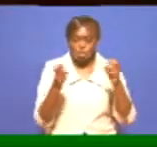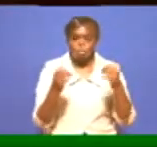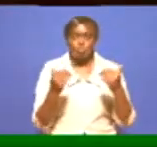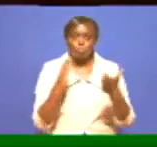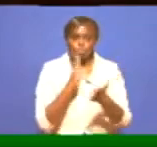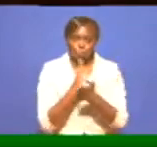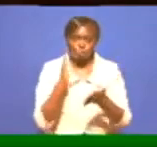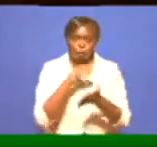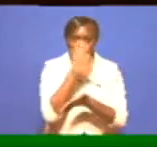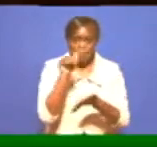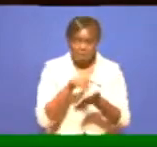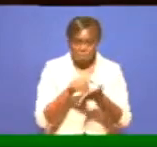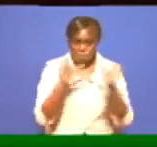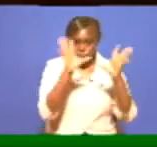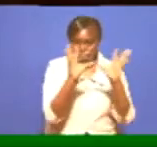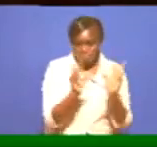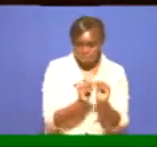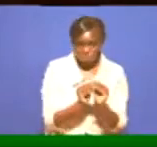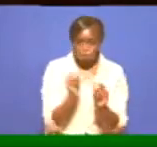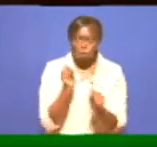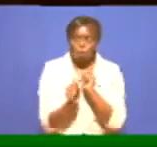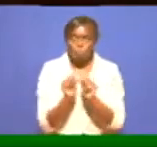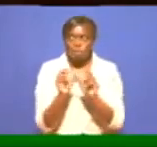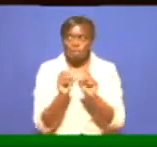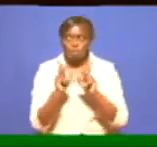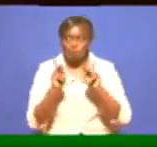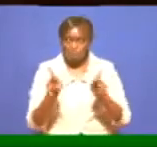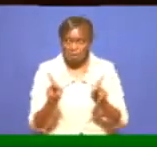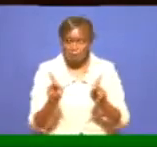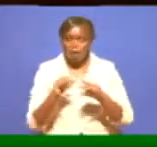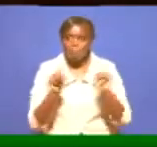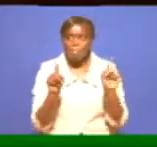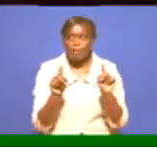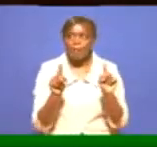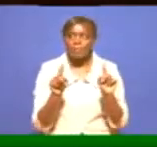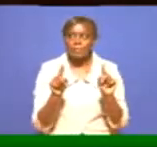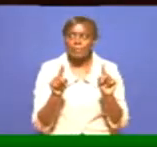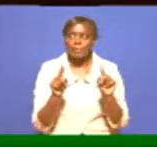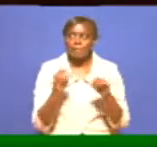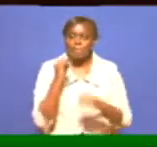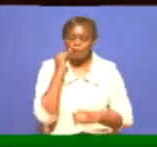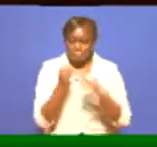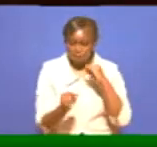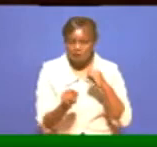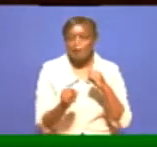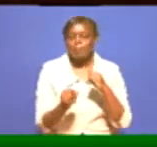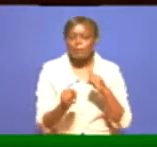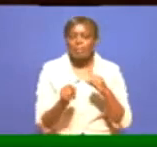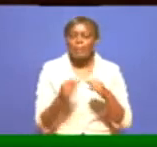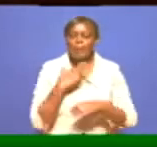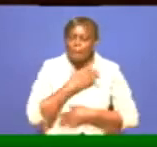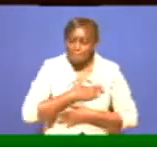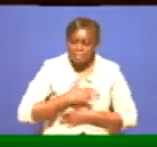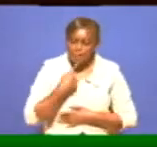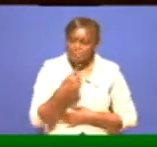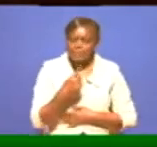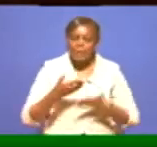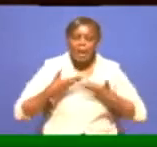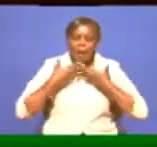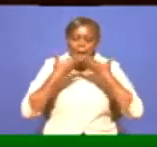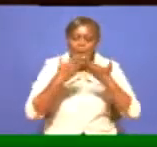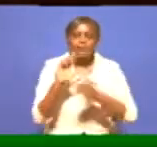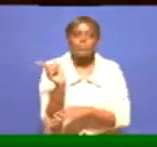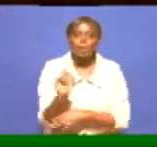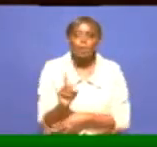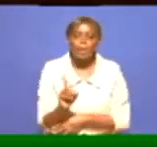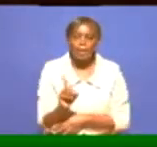including the budget matters, which is fine. But eventually, please say when you are able to respond, because you have